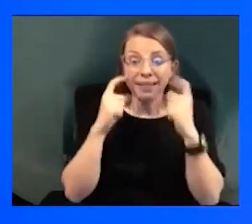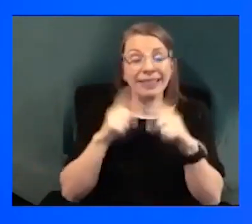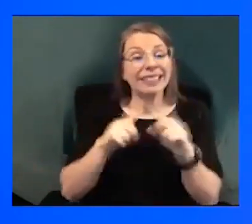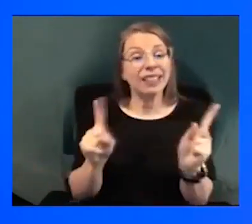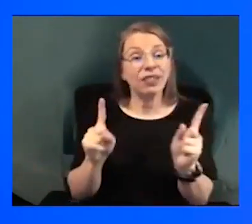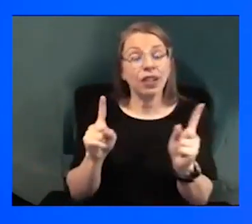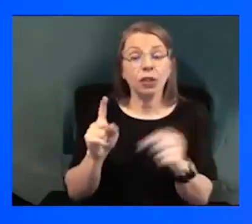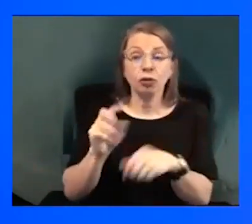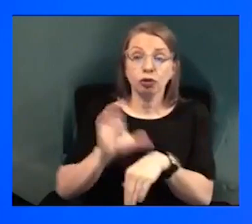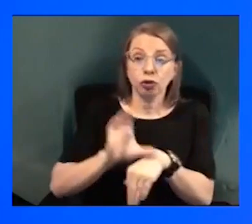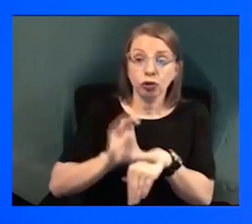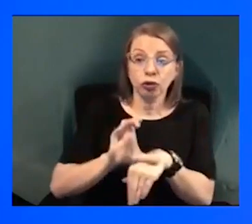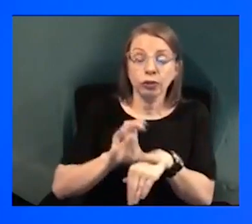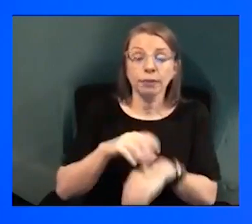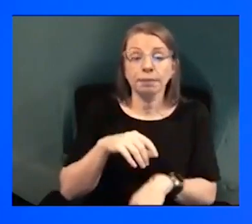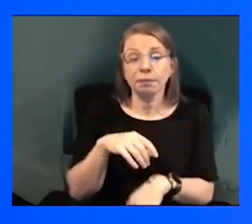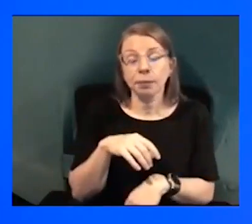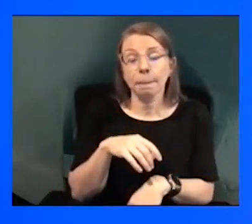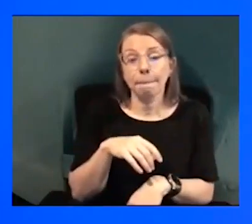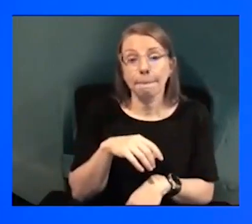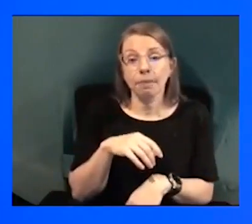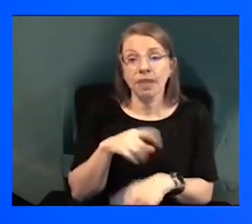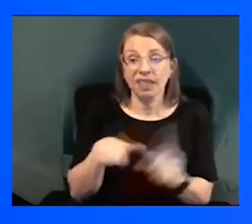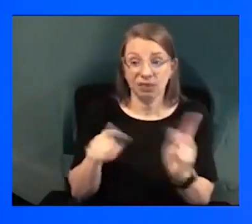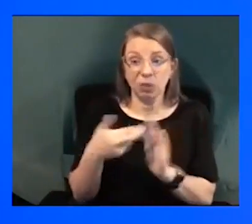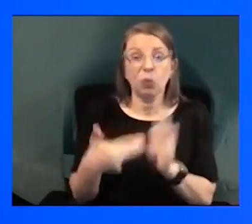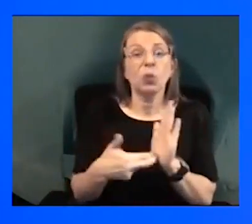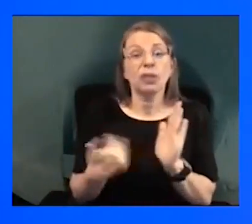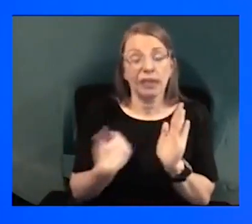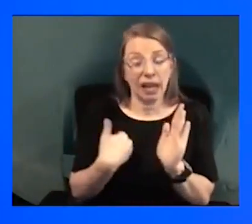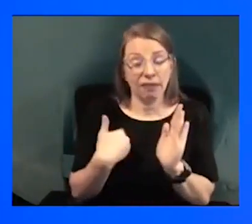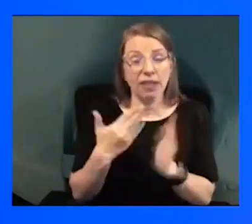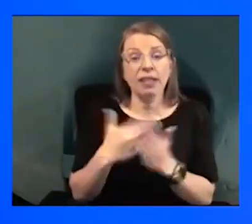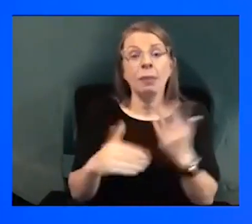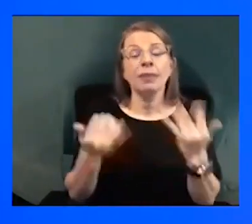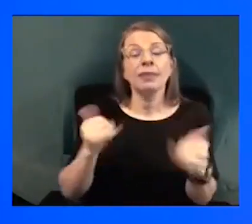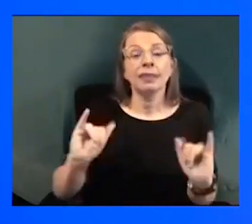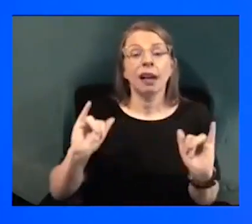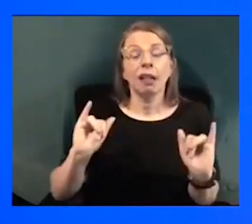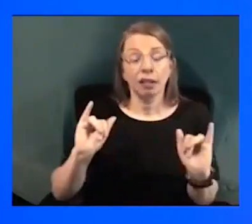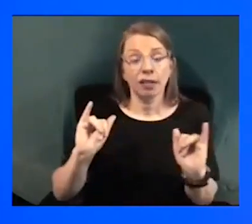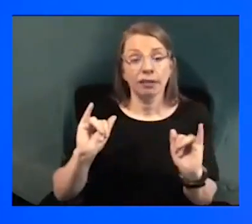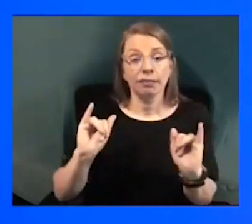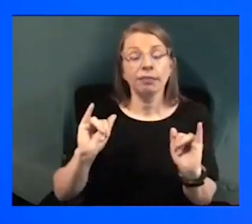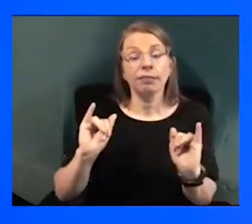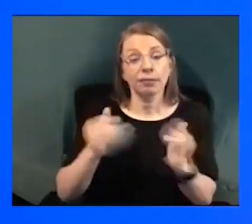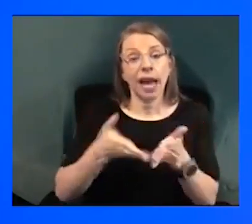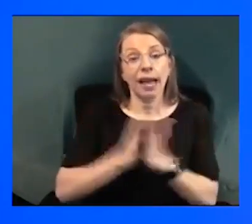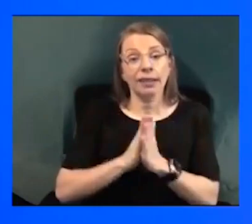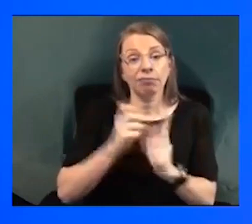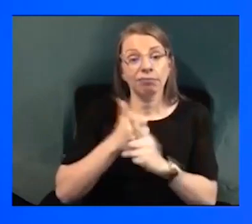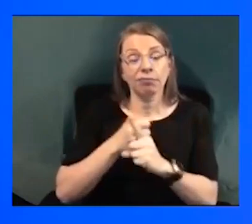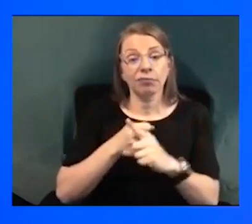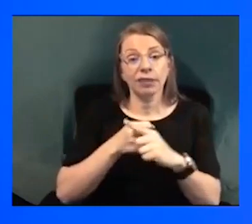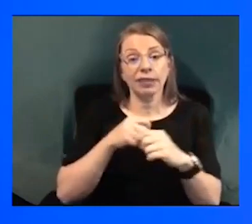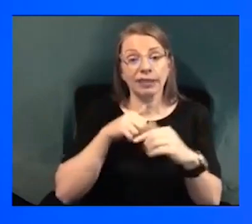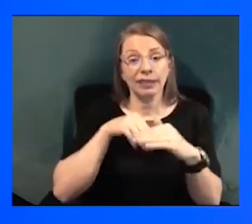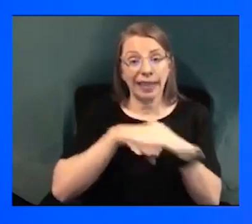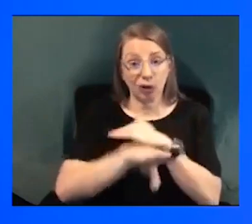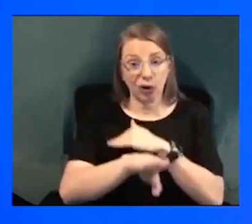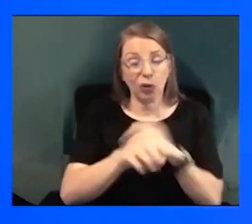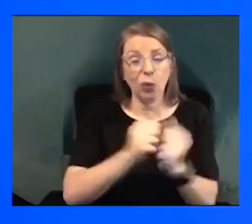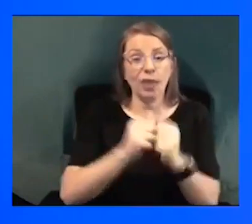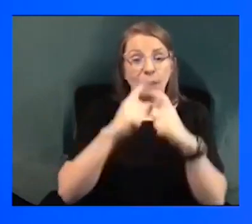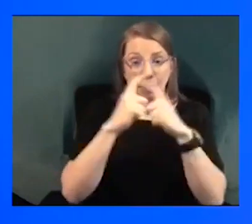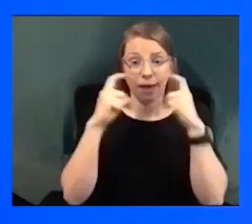different rules. Some are still making you go in with a mask. So it's just kind of understanding that environment